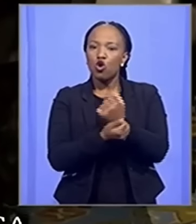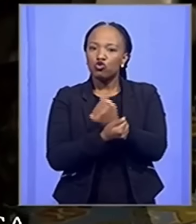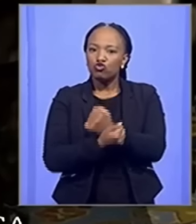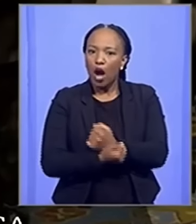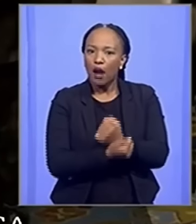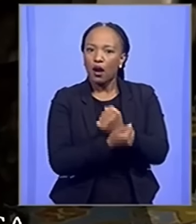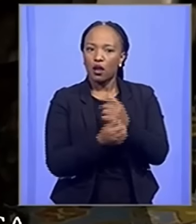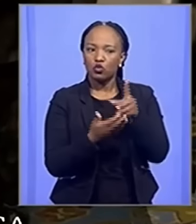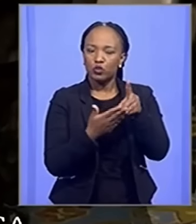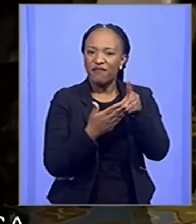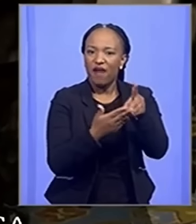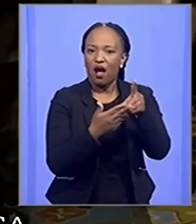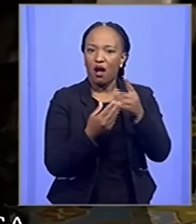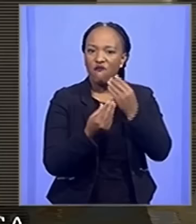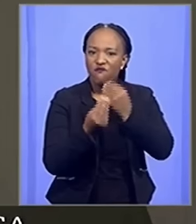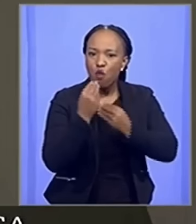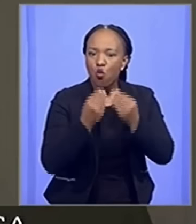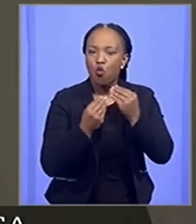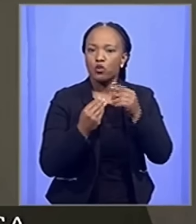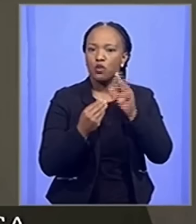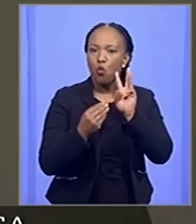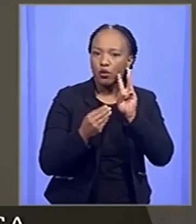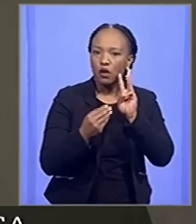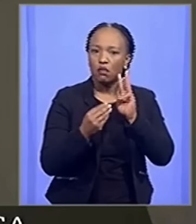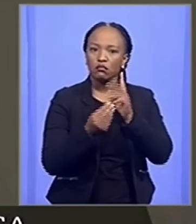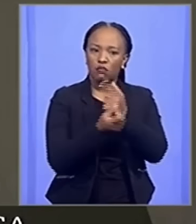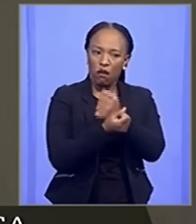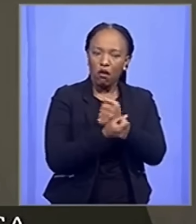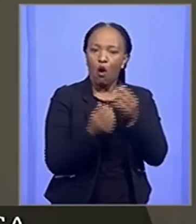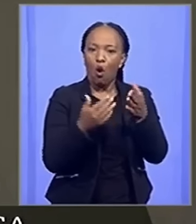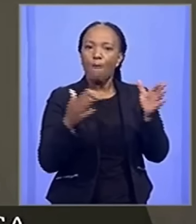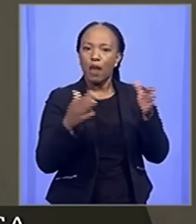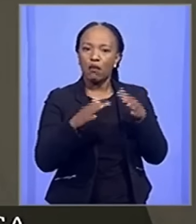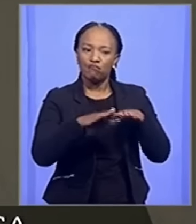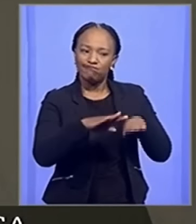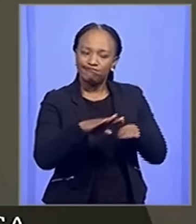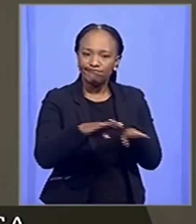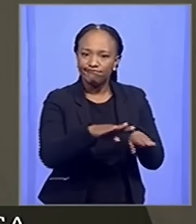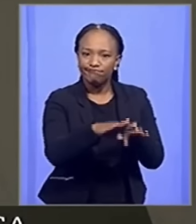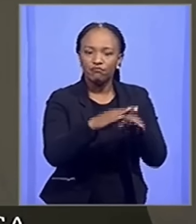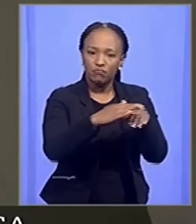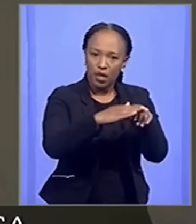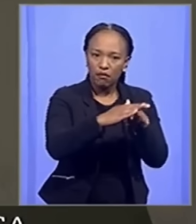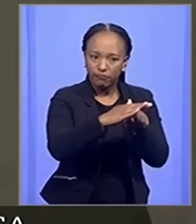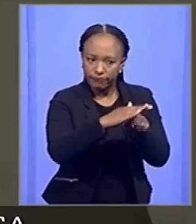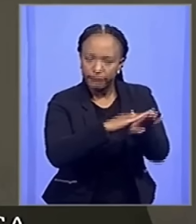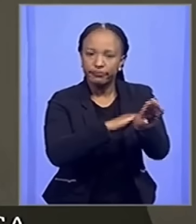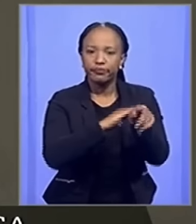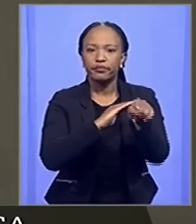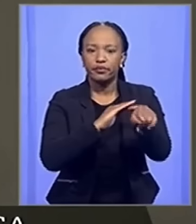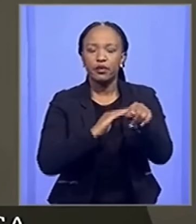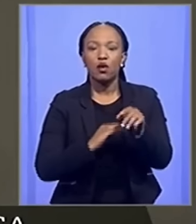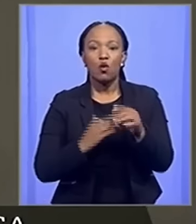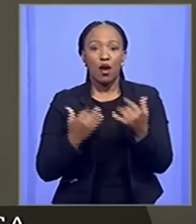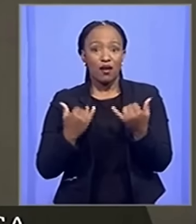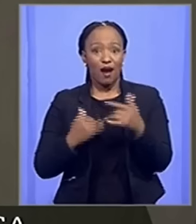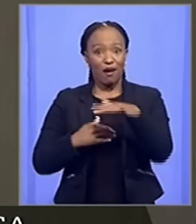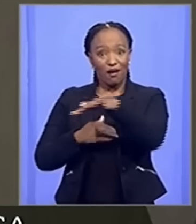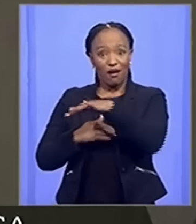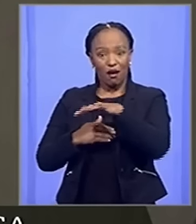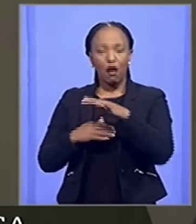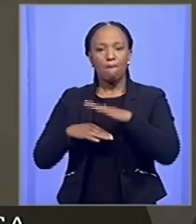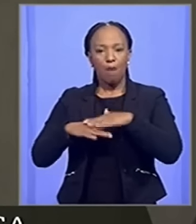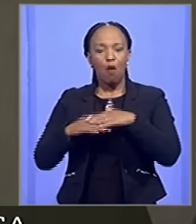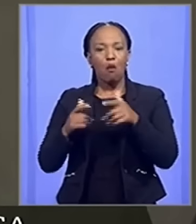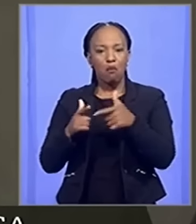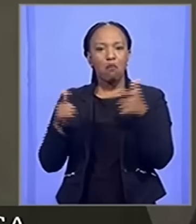available, and then seizing this planned and current onslaught on Rafah, which is growing by the week.